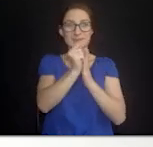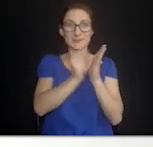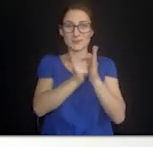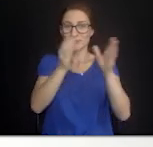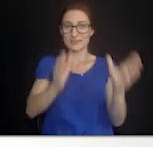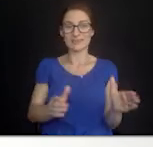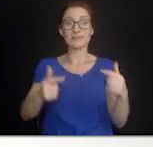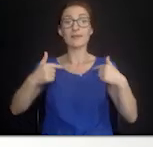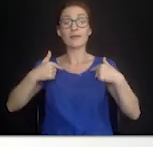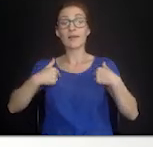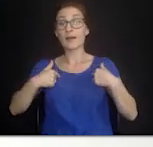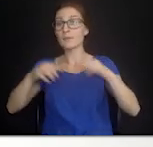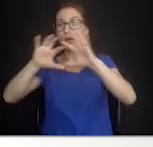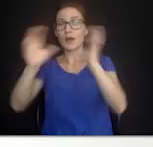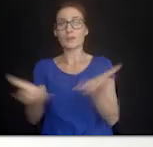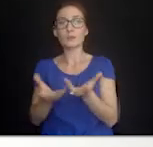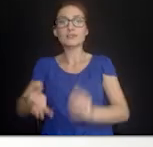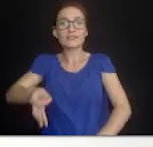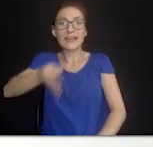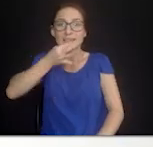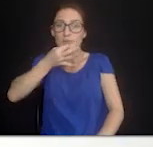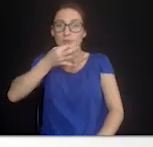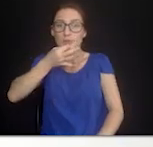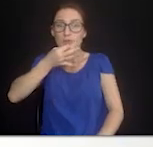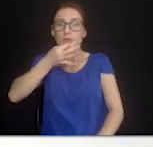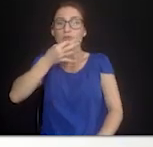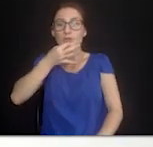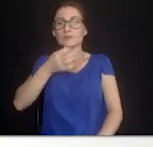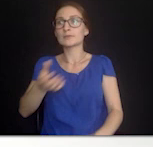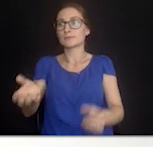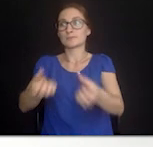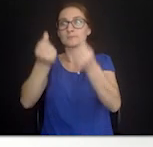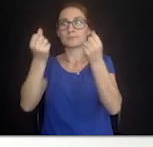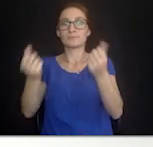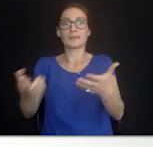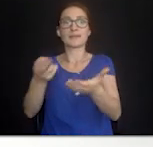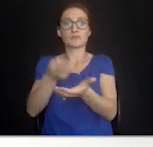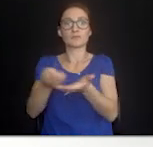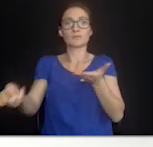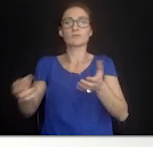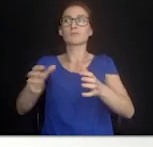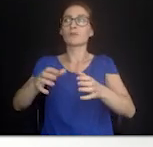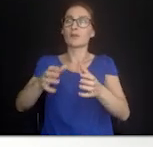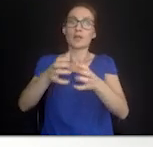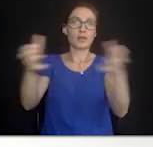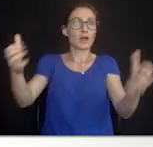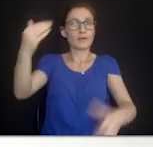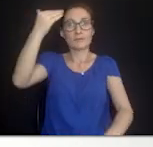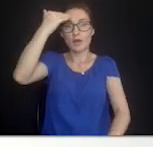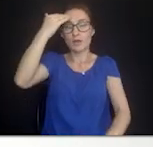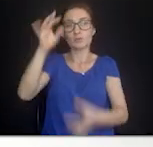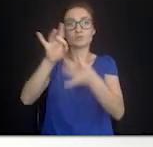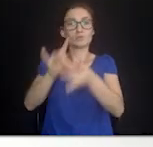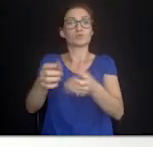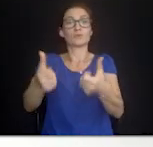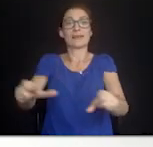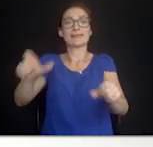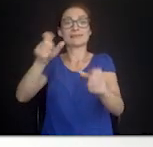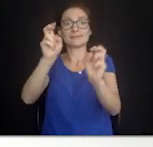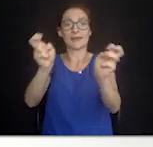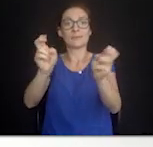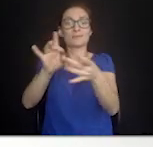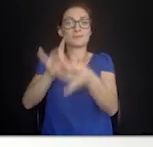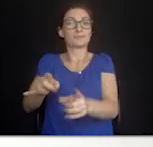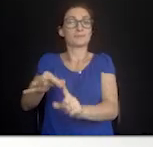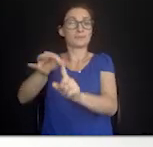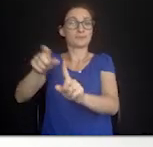is a comprehensive expert, right? And so I have a lot of resources and a lot of knowledge on pretty much every topic in special needs. And if I can't